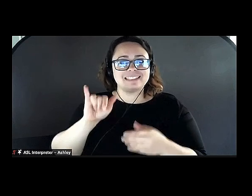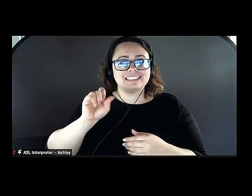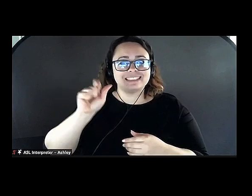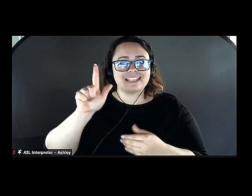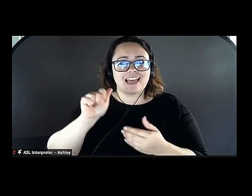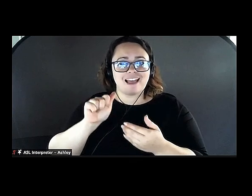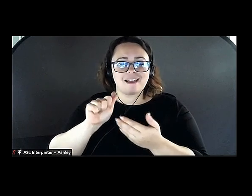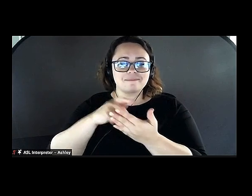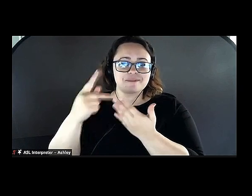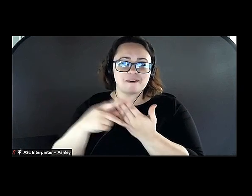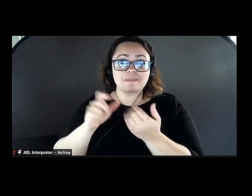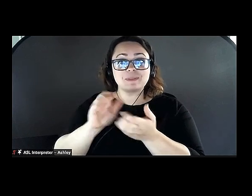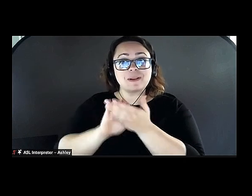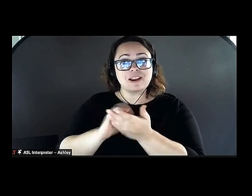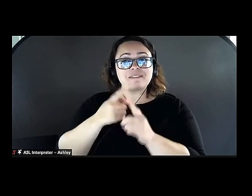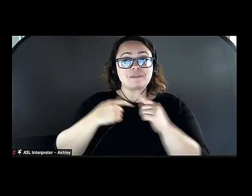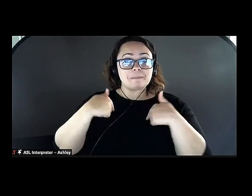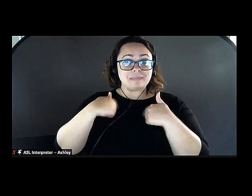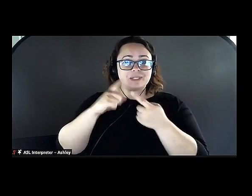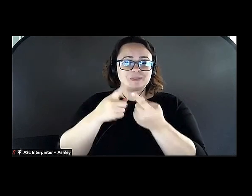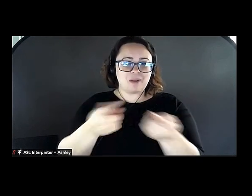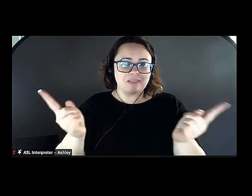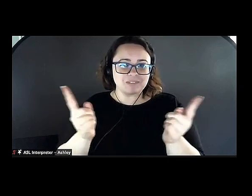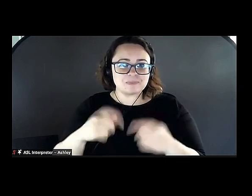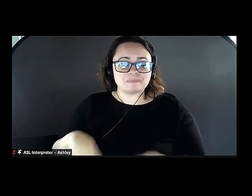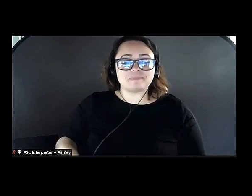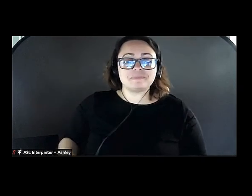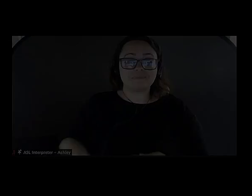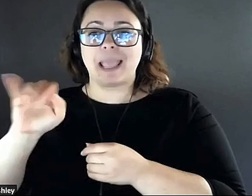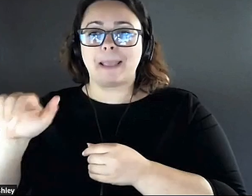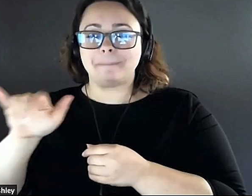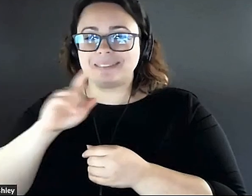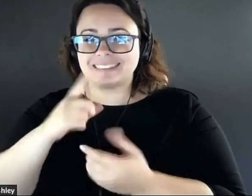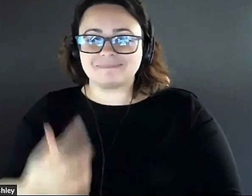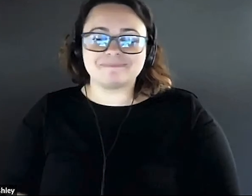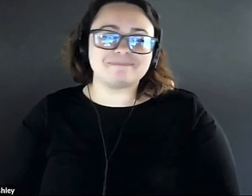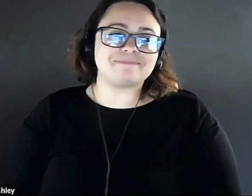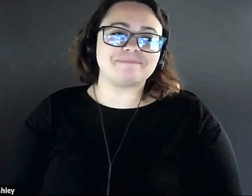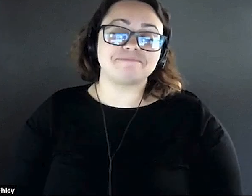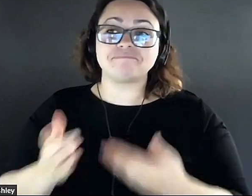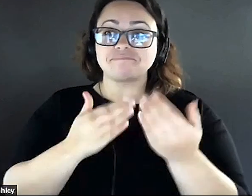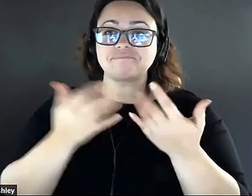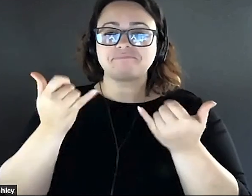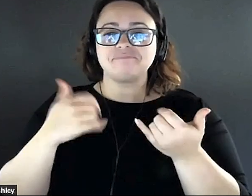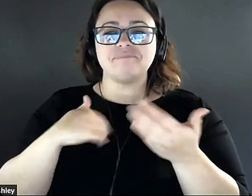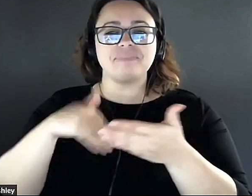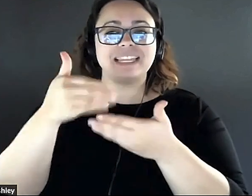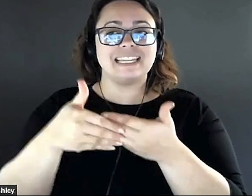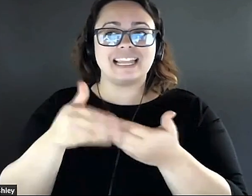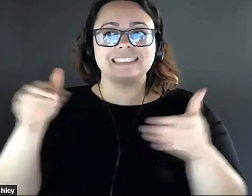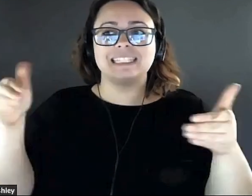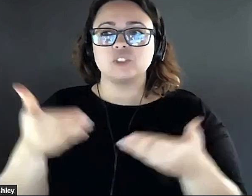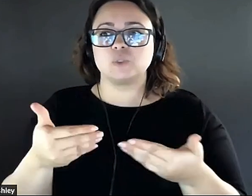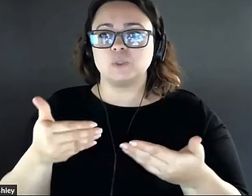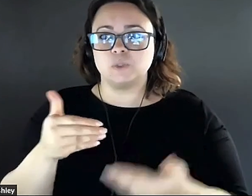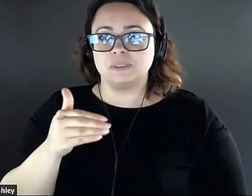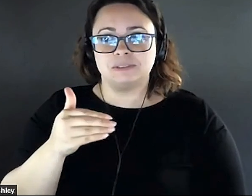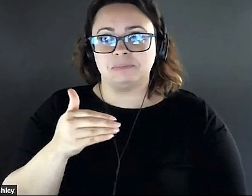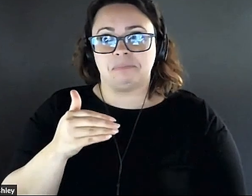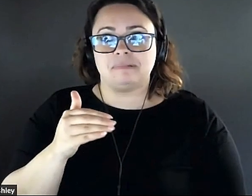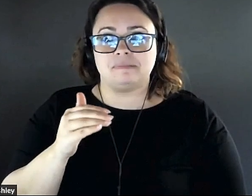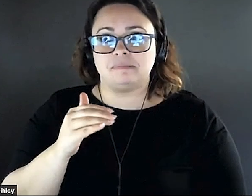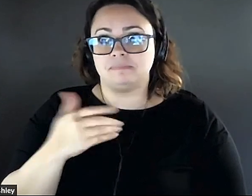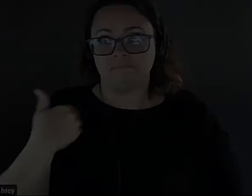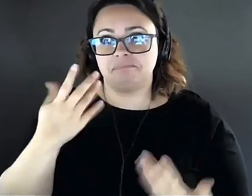So congratulations from me to you all. Now back to you. So now I'd like to introduce David Lane, the Mission